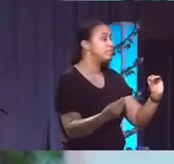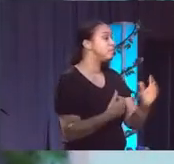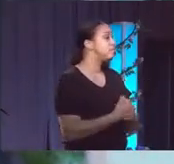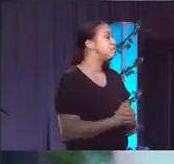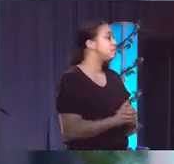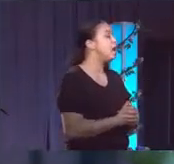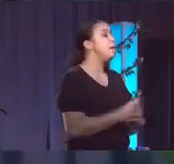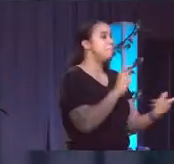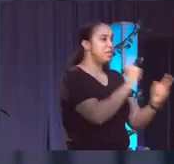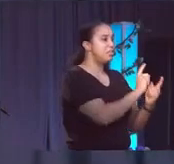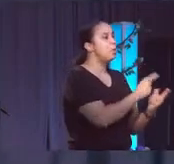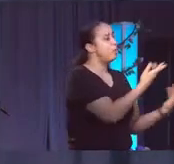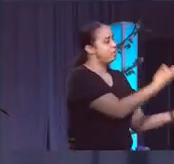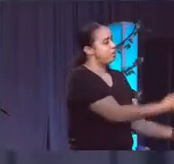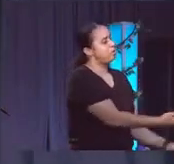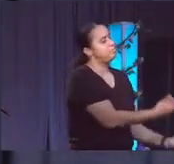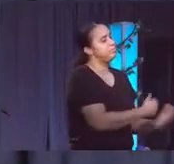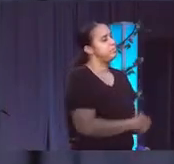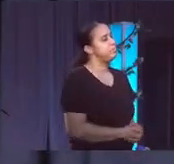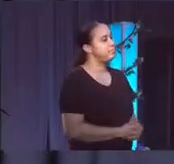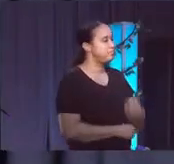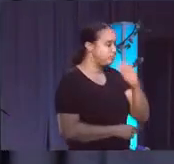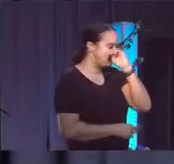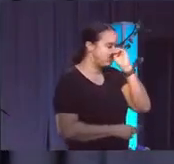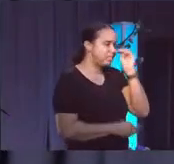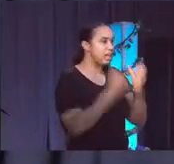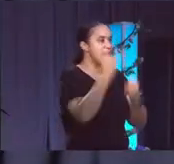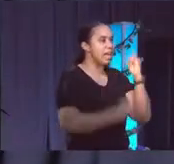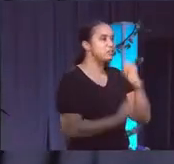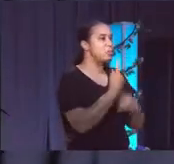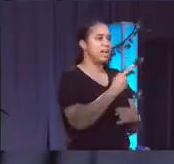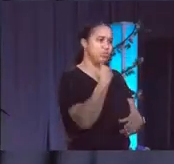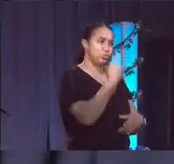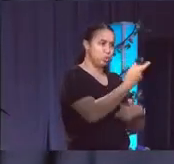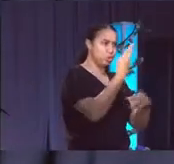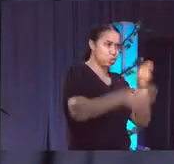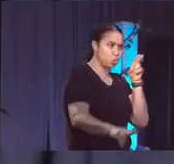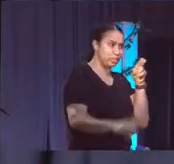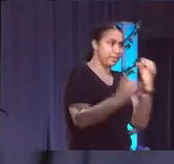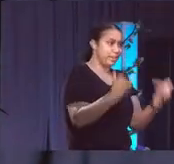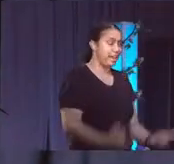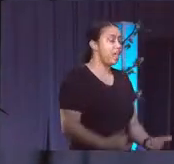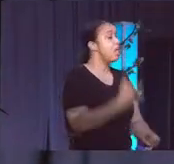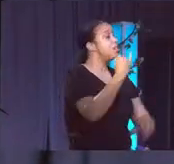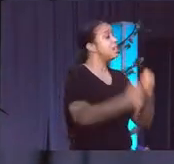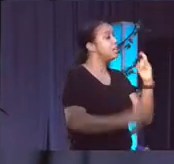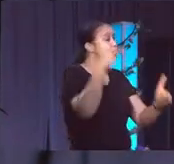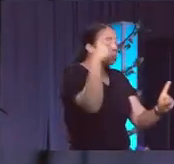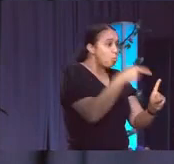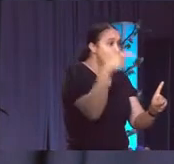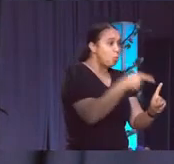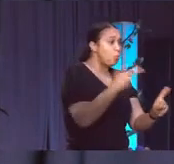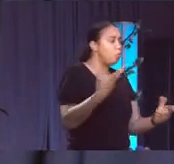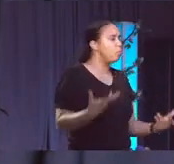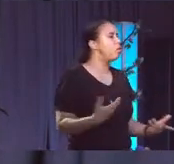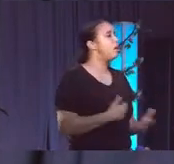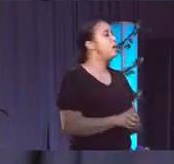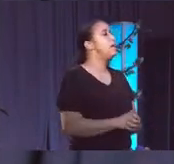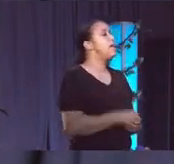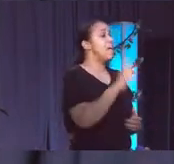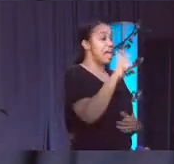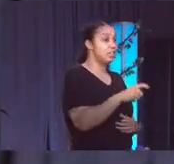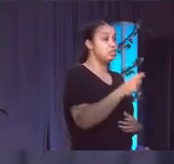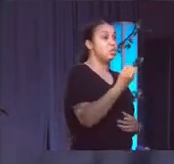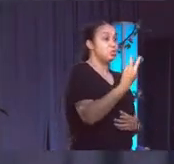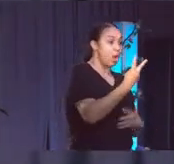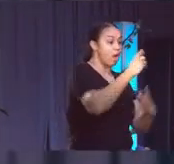Somebody shout, meet them where they are. Can I give you the last? I told you it was going to be a short sermon today. Here's my last point to this sermon. Now, it's got about